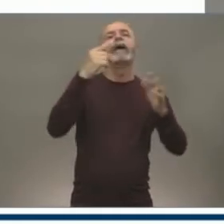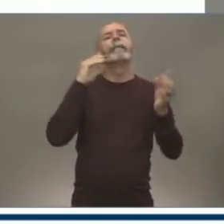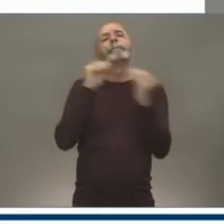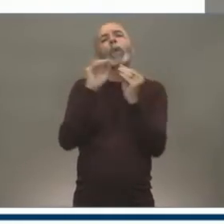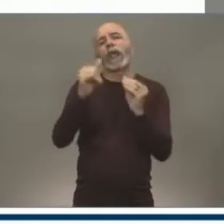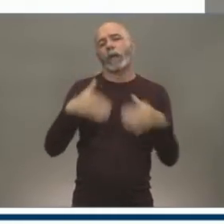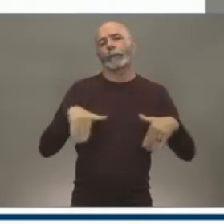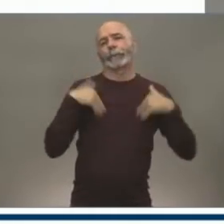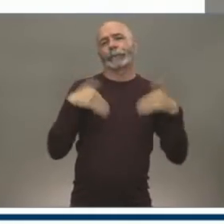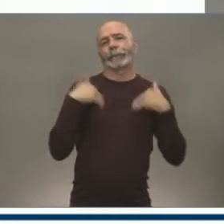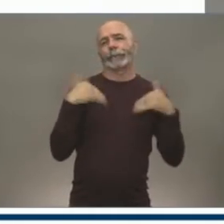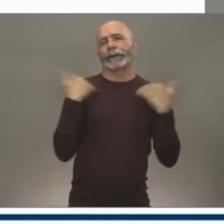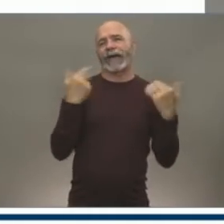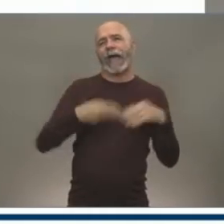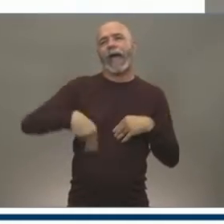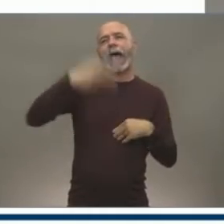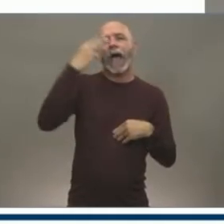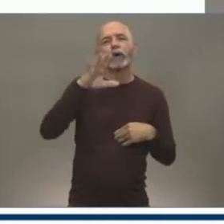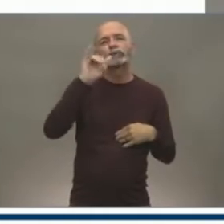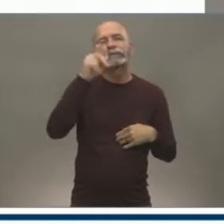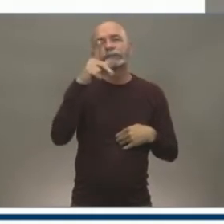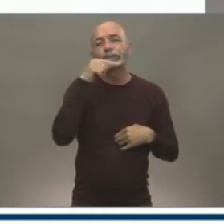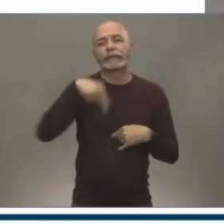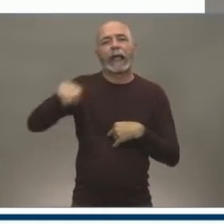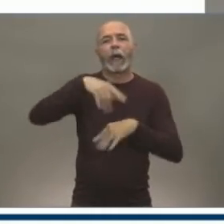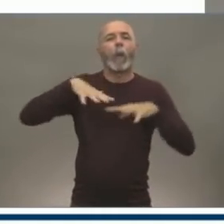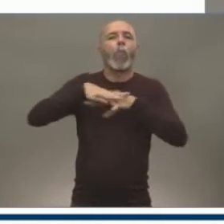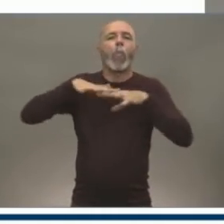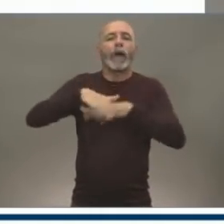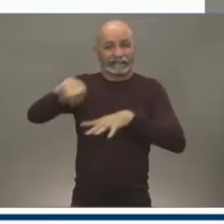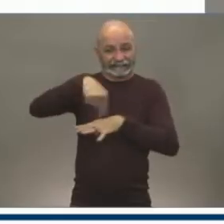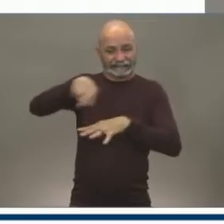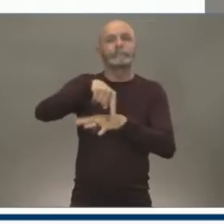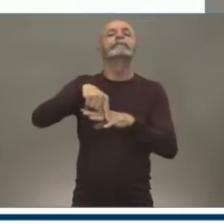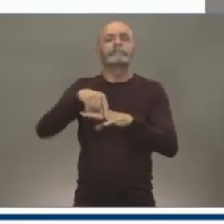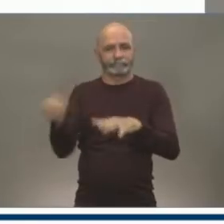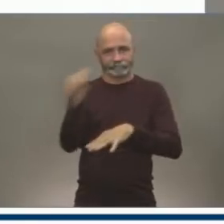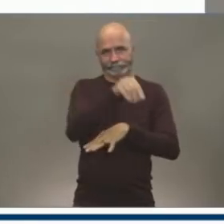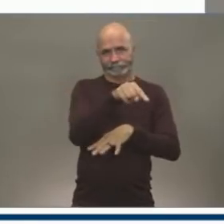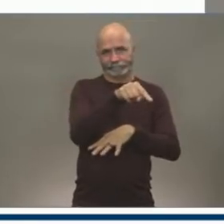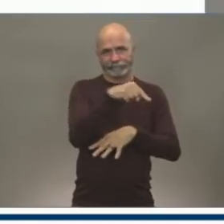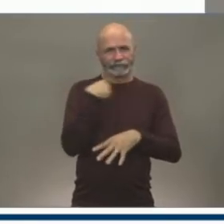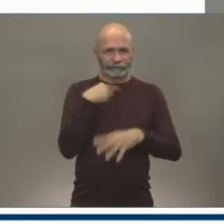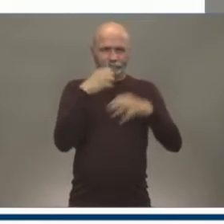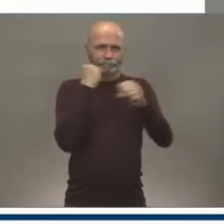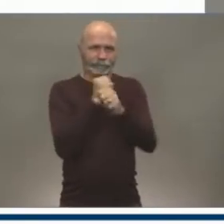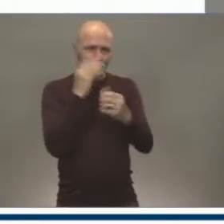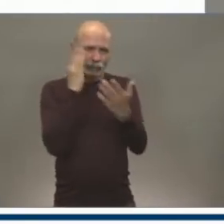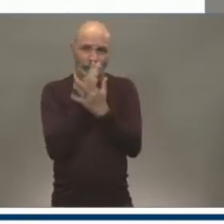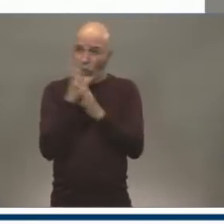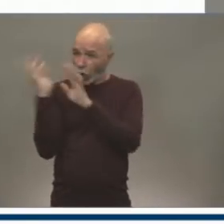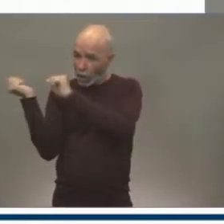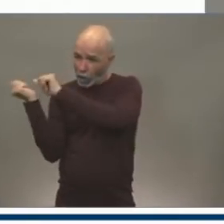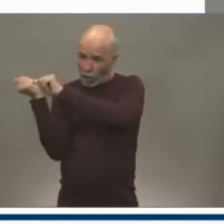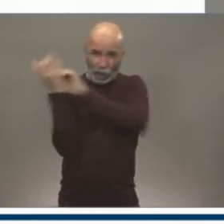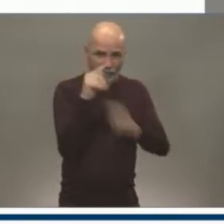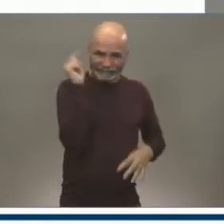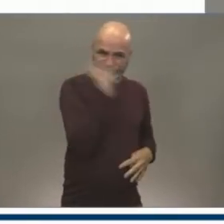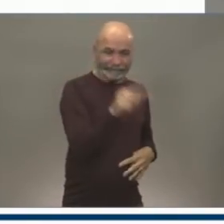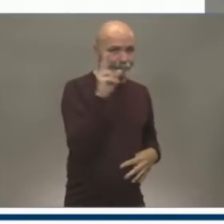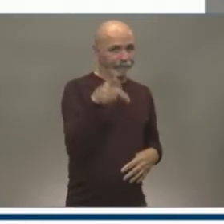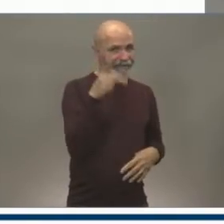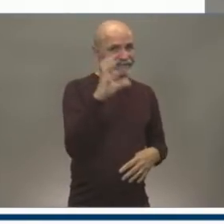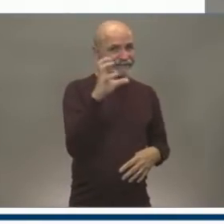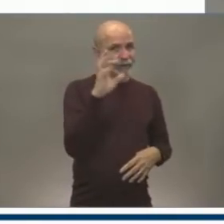Populations that are of higher risk of having COVID, you really want to make sure you're using your more accurate PCR test. But for the general population, using this